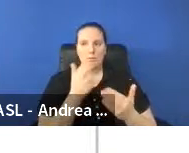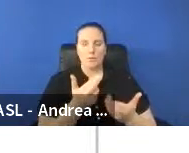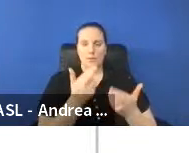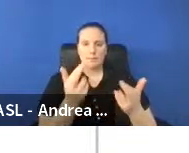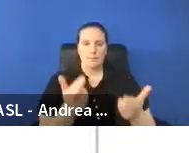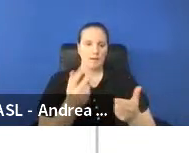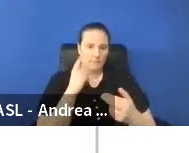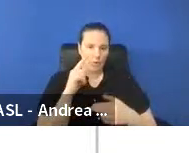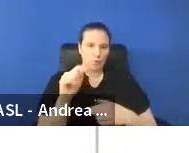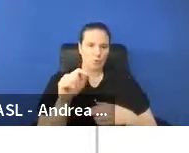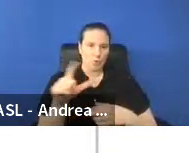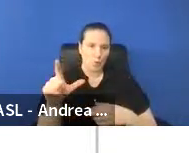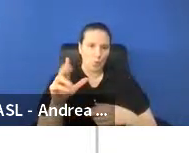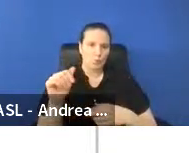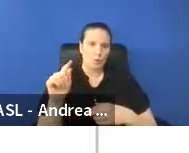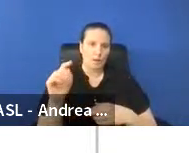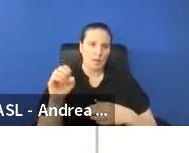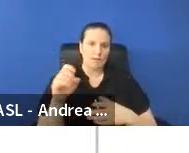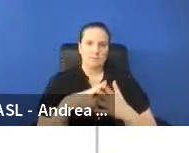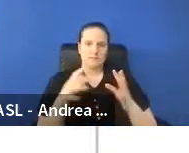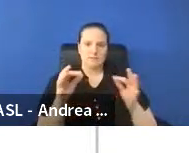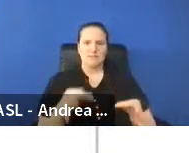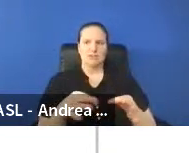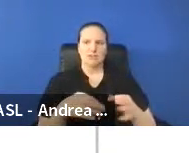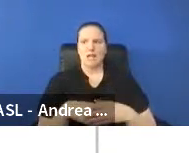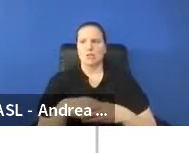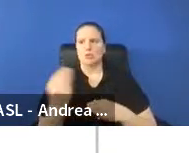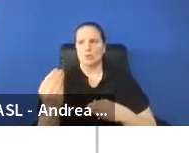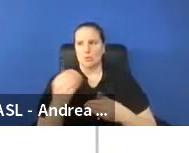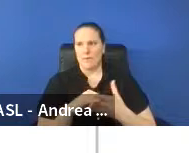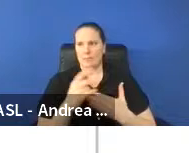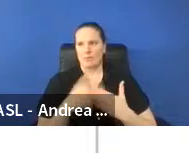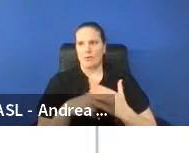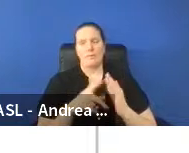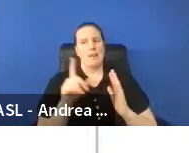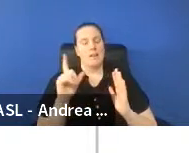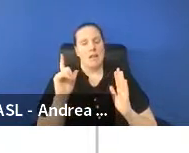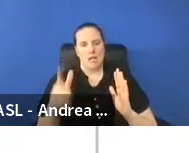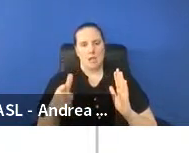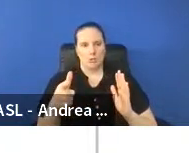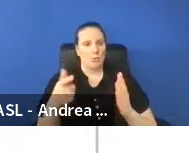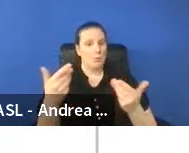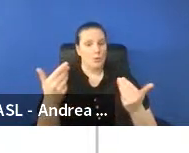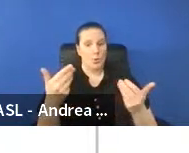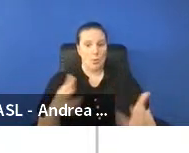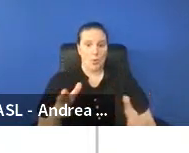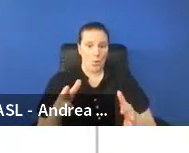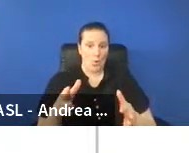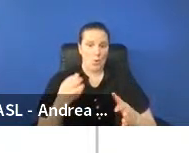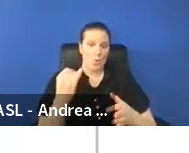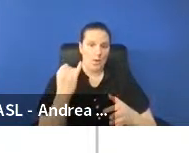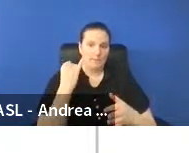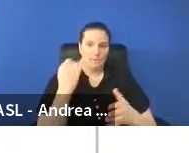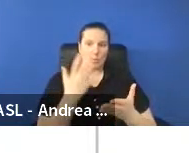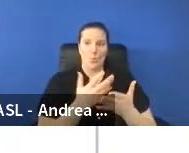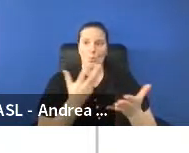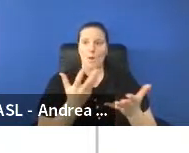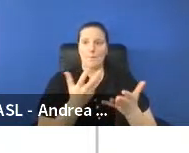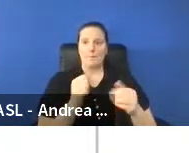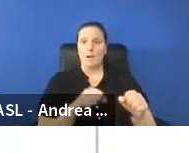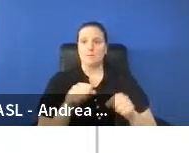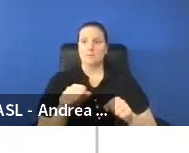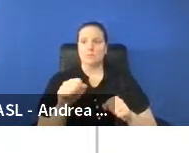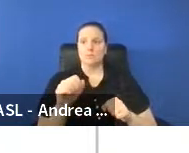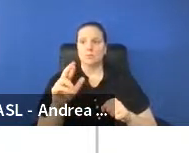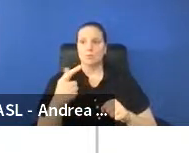recommendation on toll rate. There will be a decision external to the program coming much later. We won't know even what the possible range of